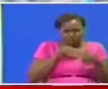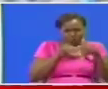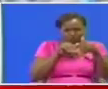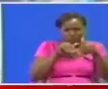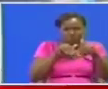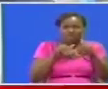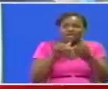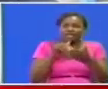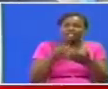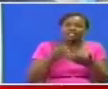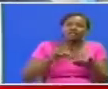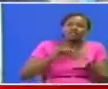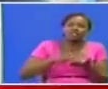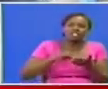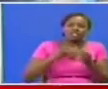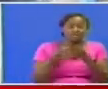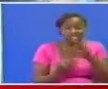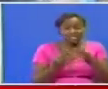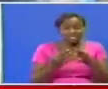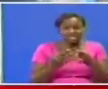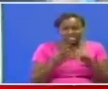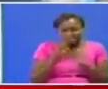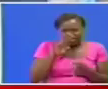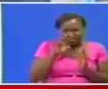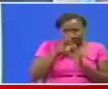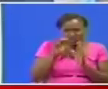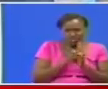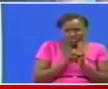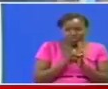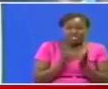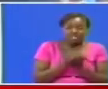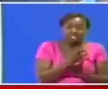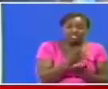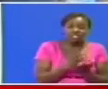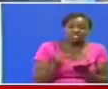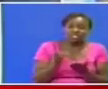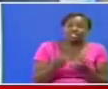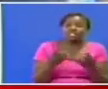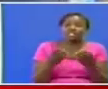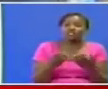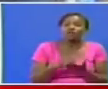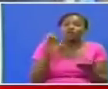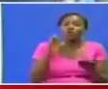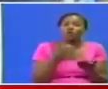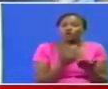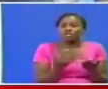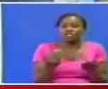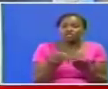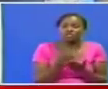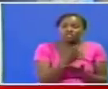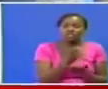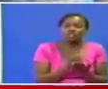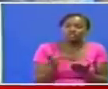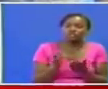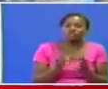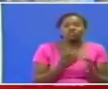of the constitution to be able to restructure devolution and allocate more resources to the devolved units. After